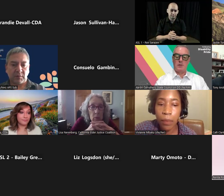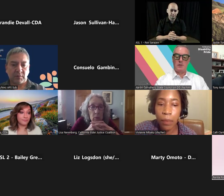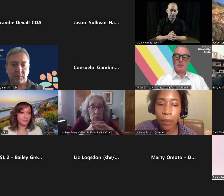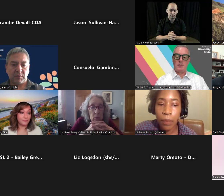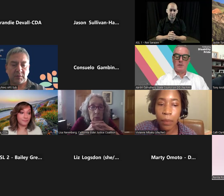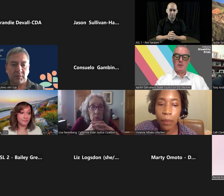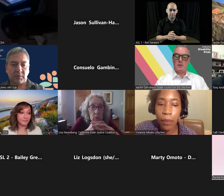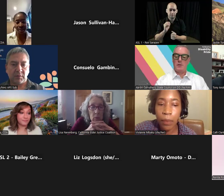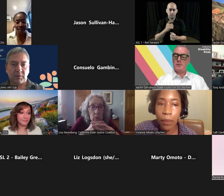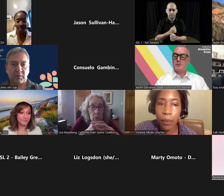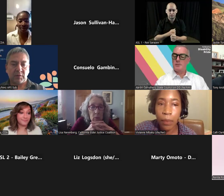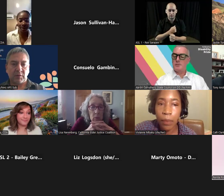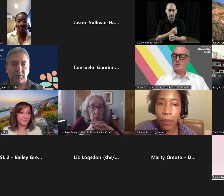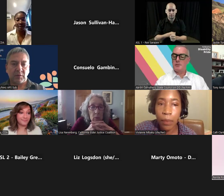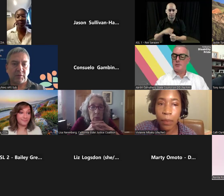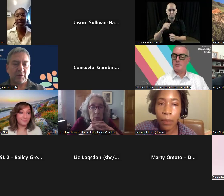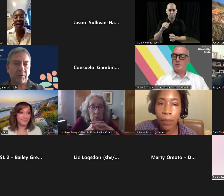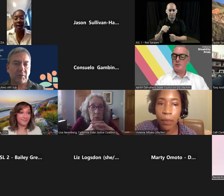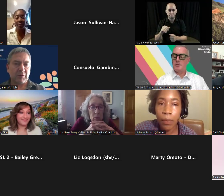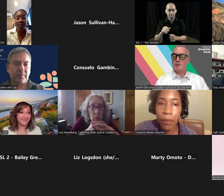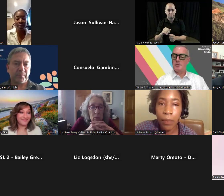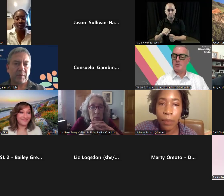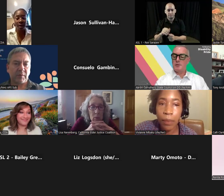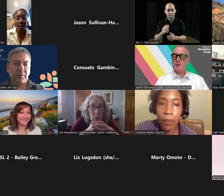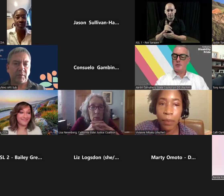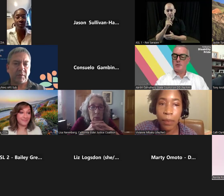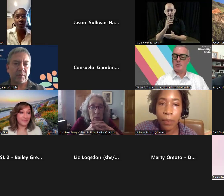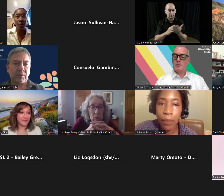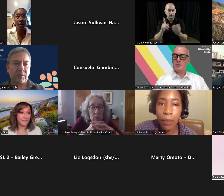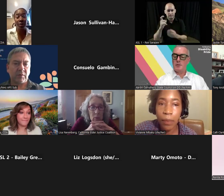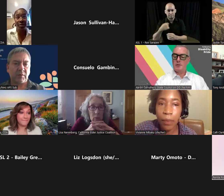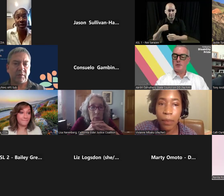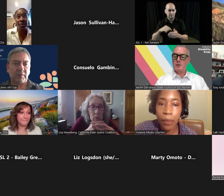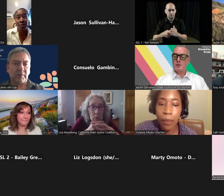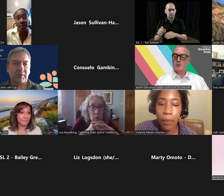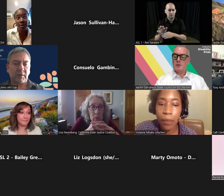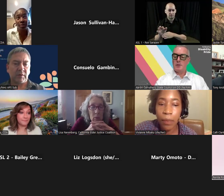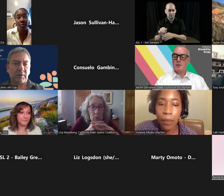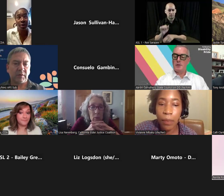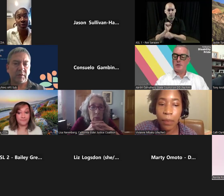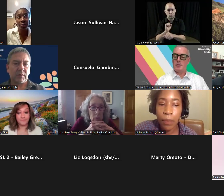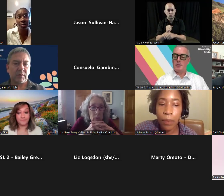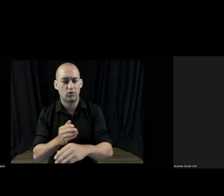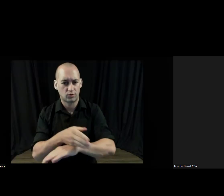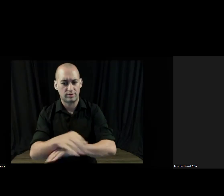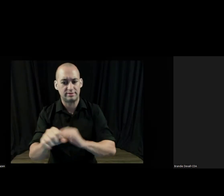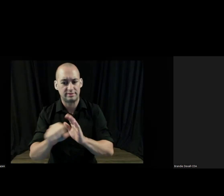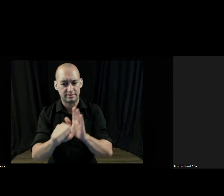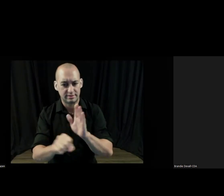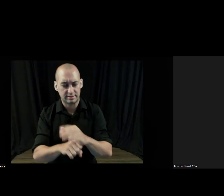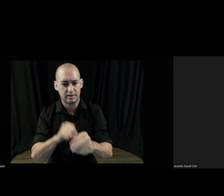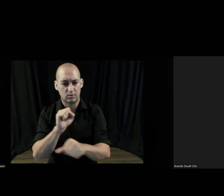Okay, sorry. I'm sorry. The host is asking me to start my video. Um, Work across states, work with local partners